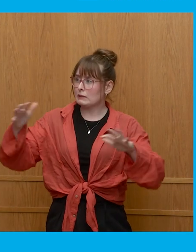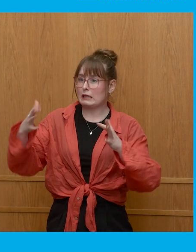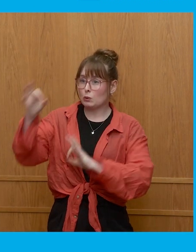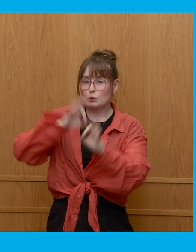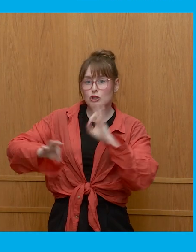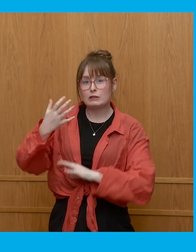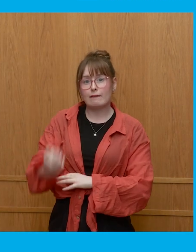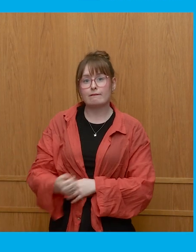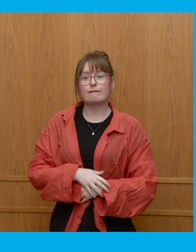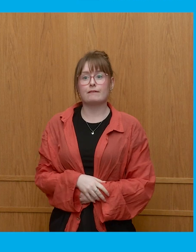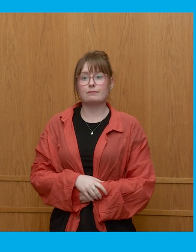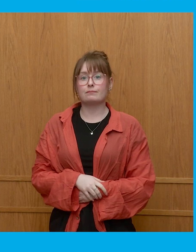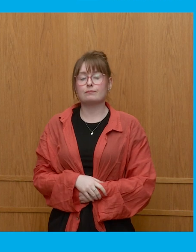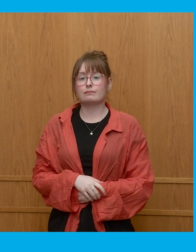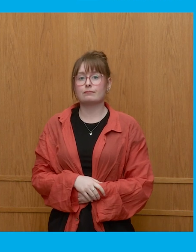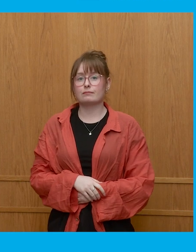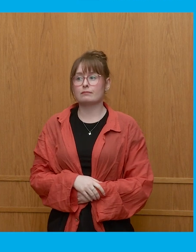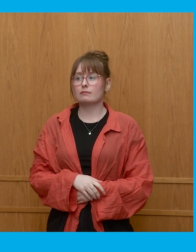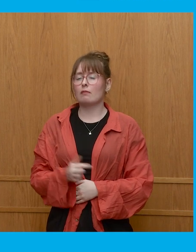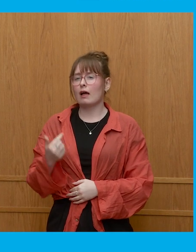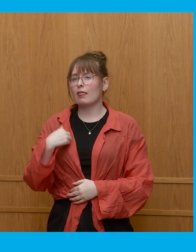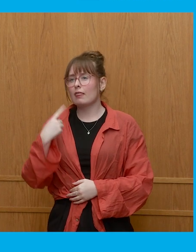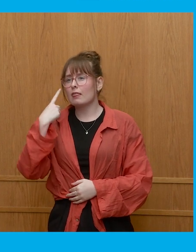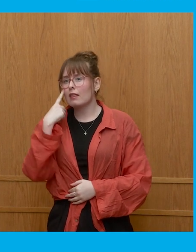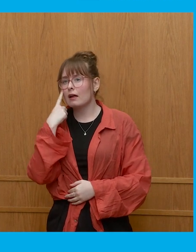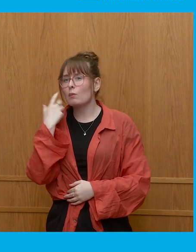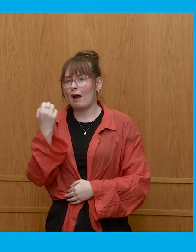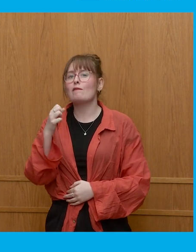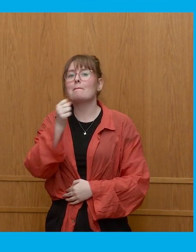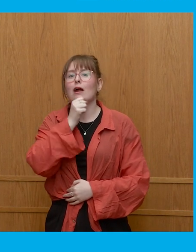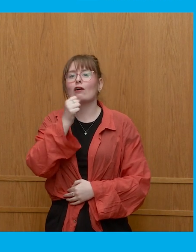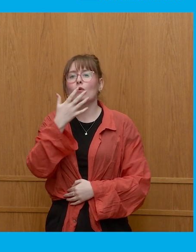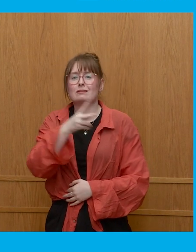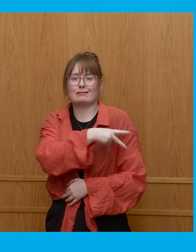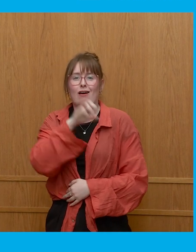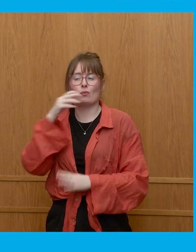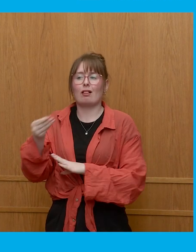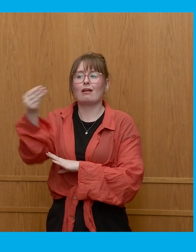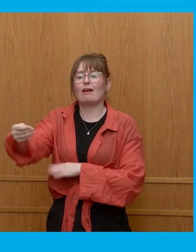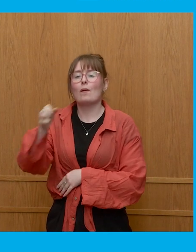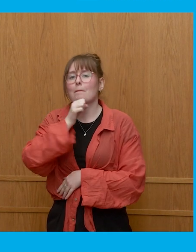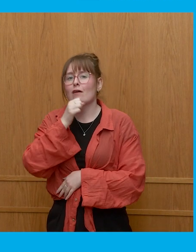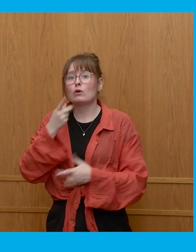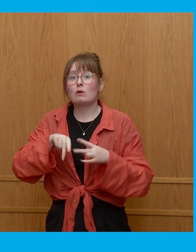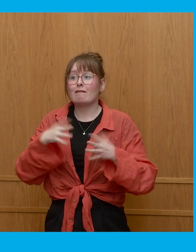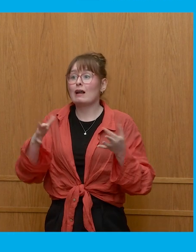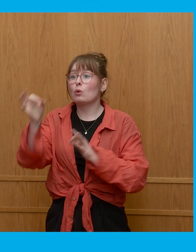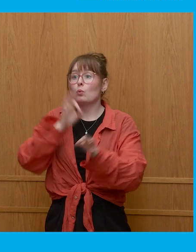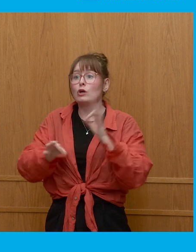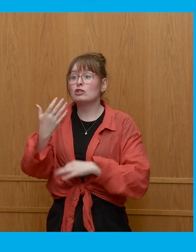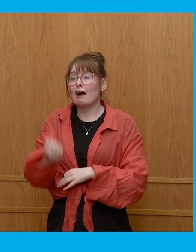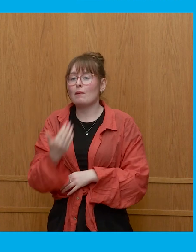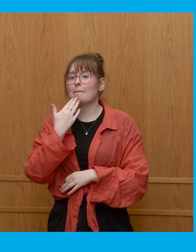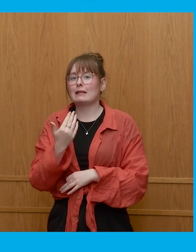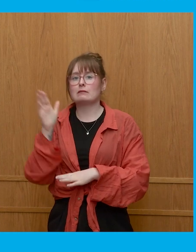questioning. And I believe there's roaming mics going round. So if anyone has a question,